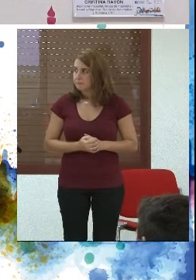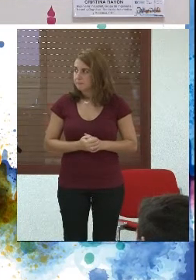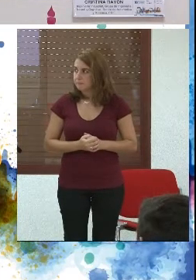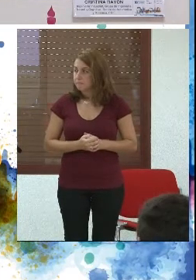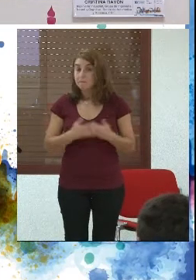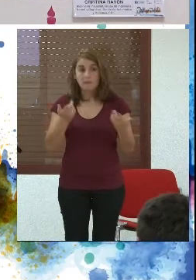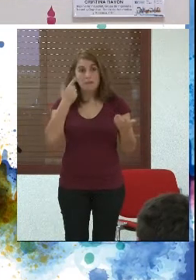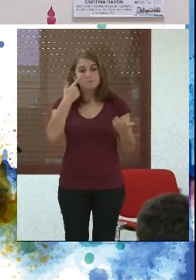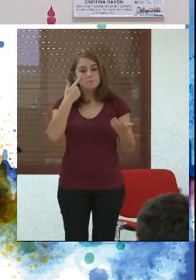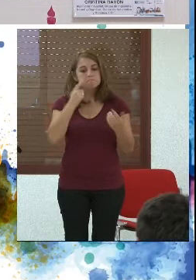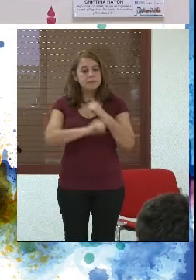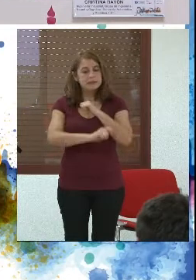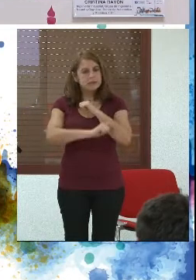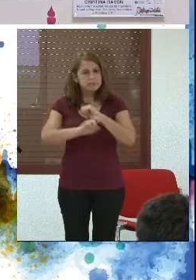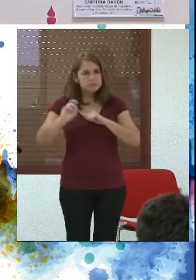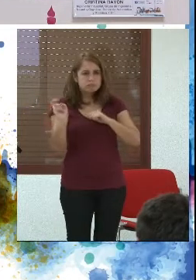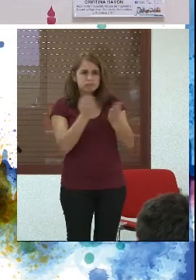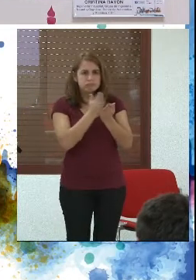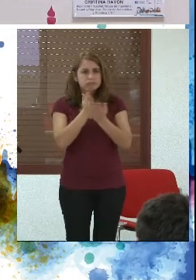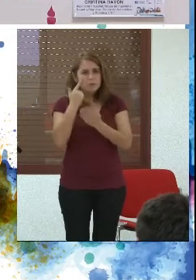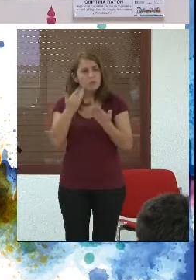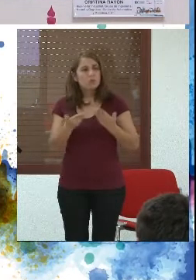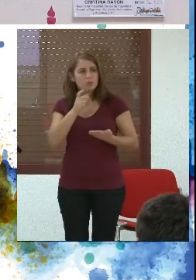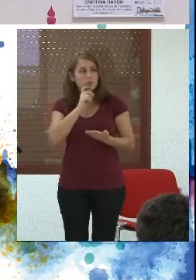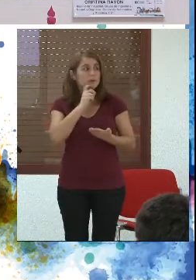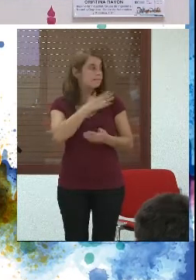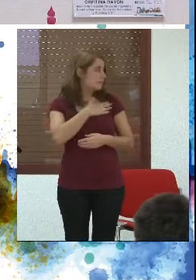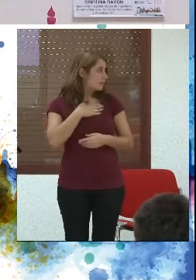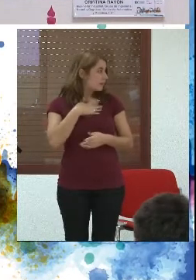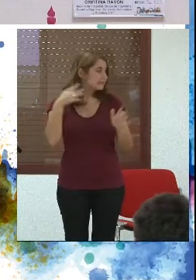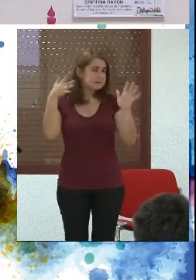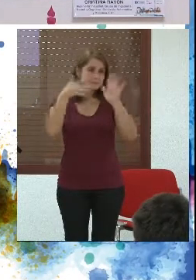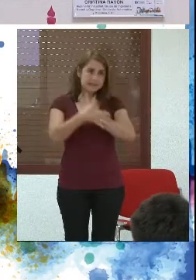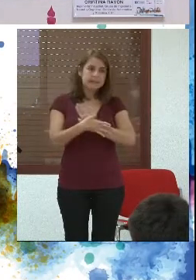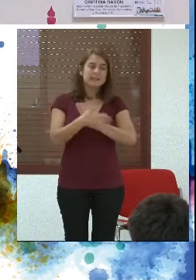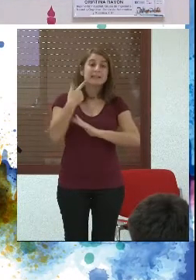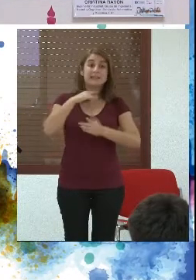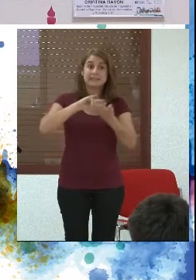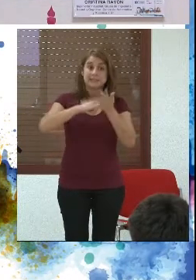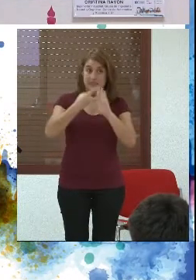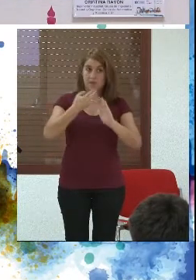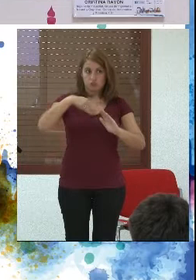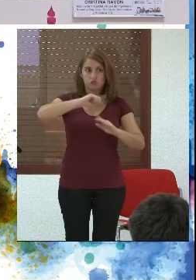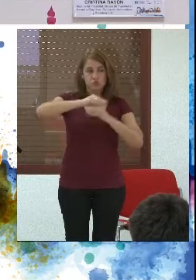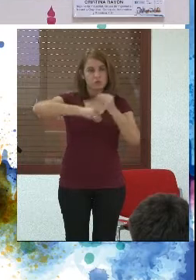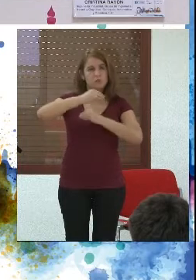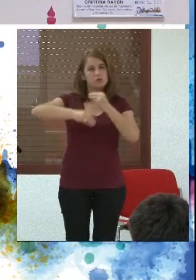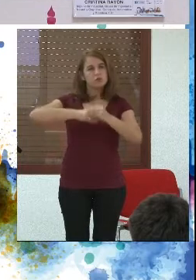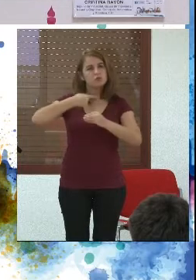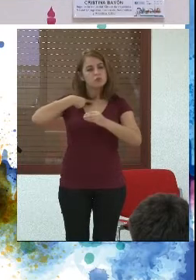So to evaluate the different stimulation strategies, I'm going to describe the system that we